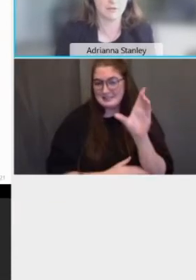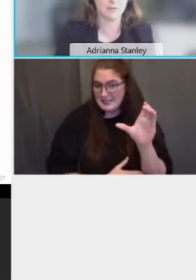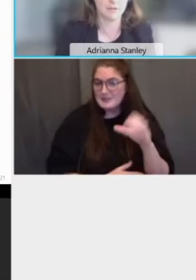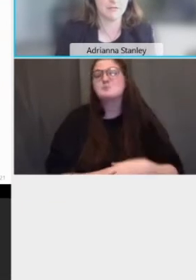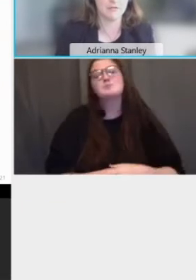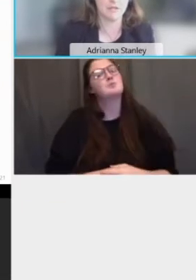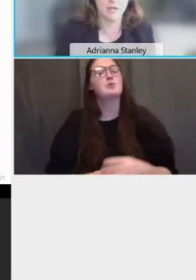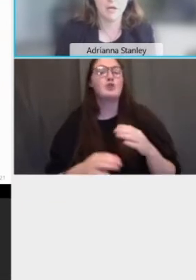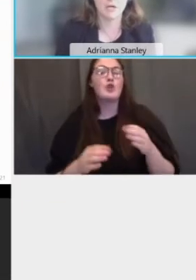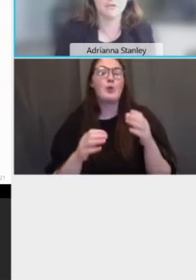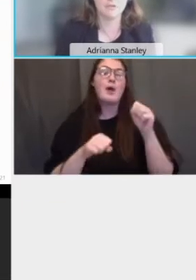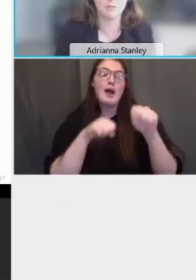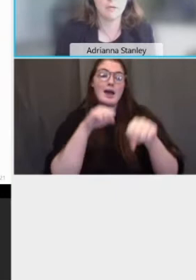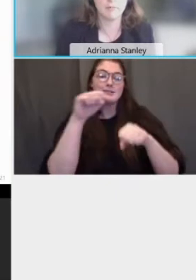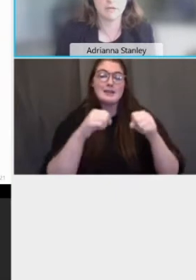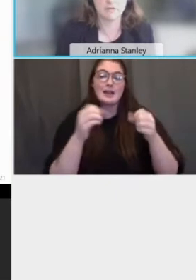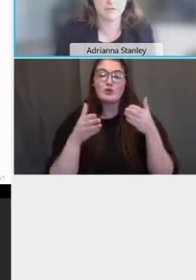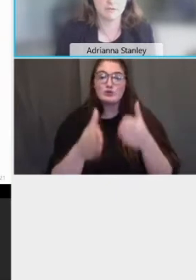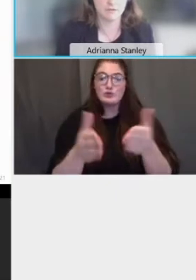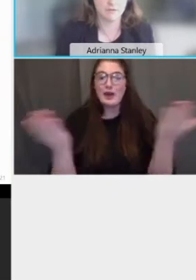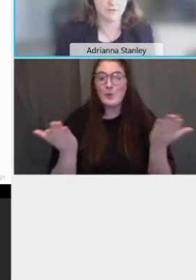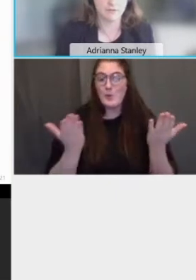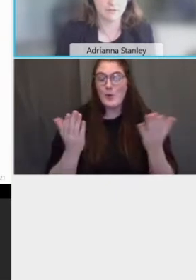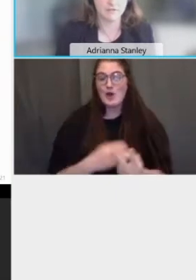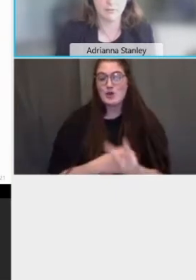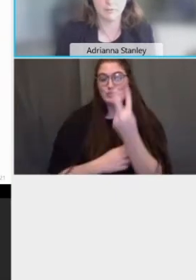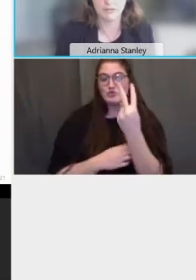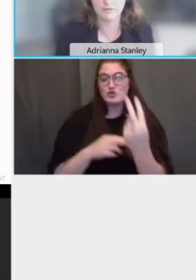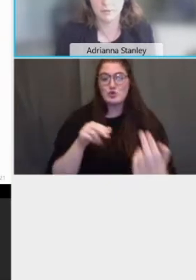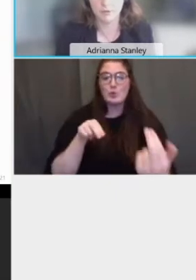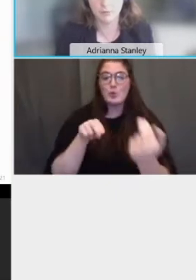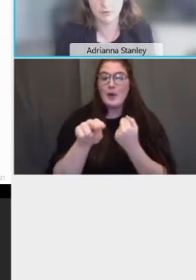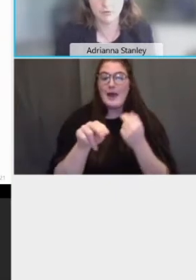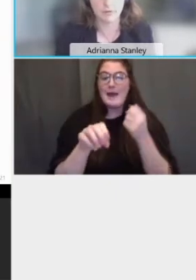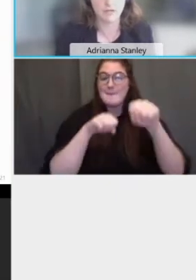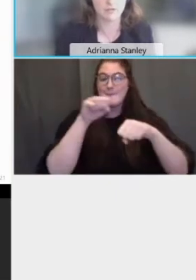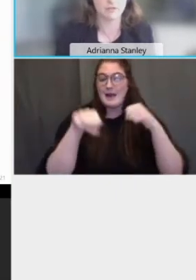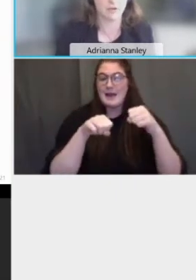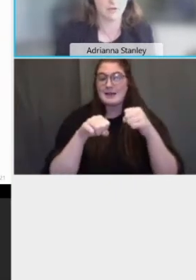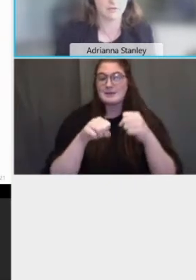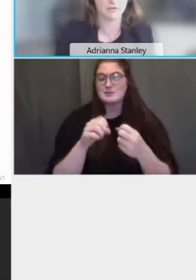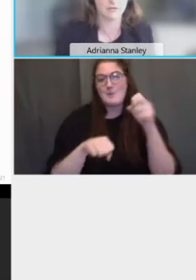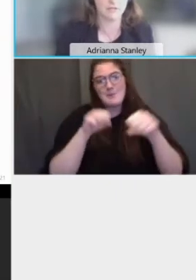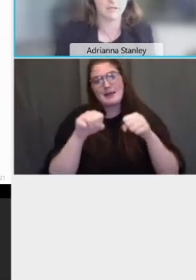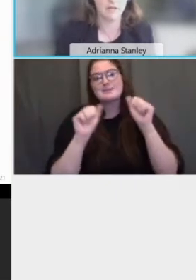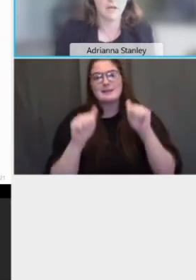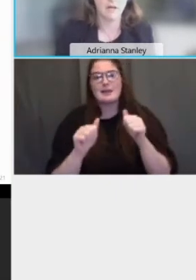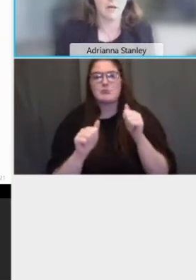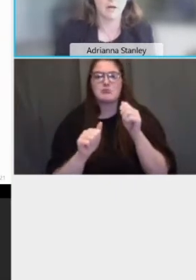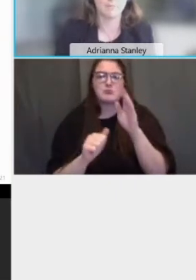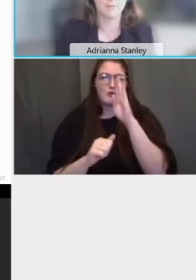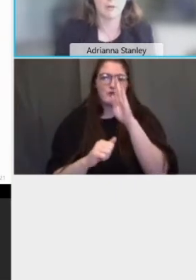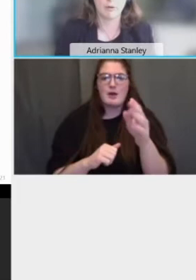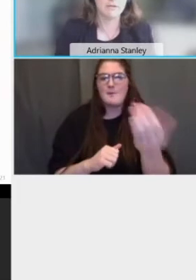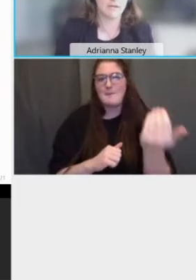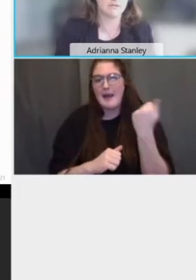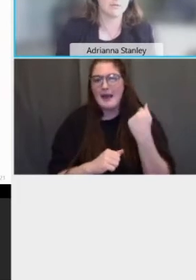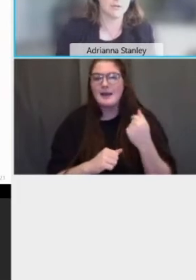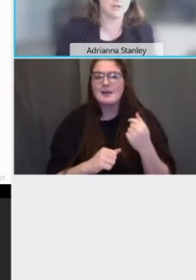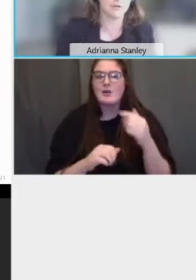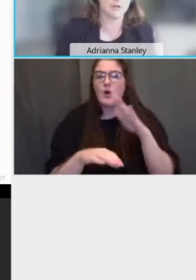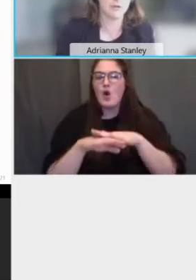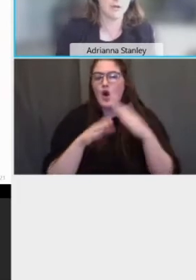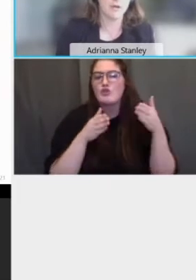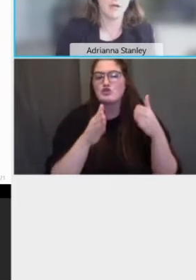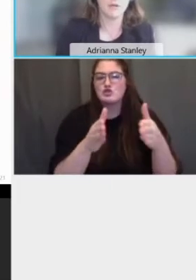track is fundamentally a 2-way bicycle facility. So bikes going both directions on the street, right next